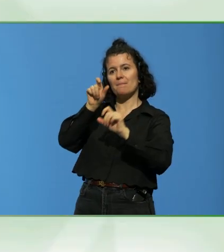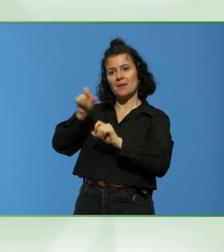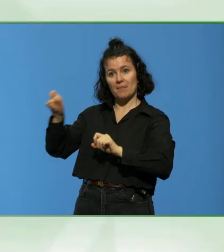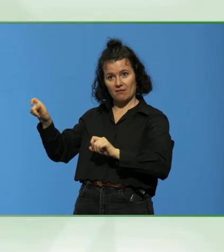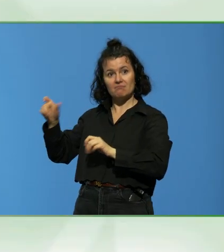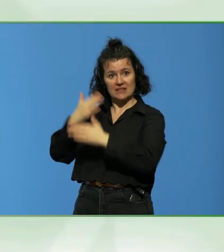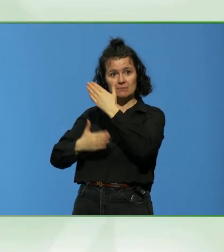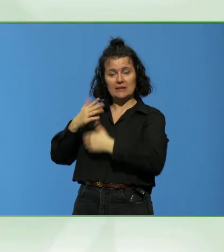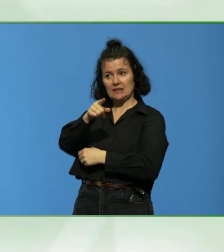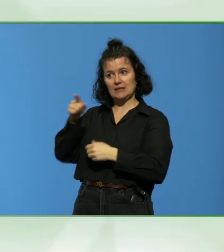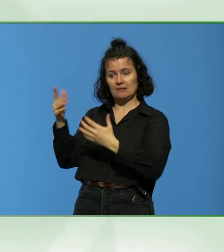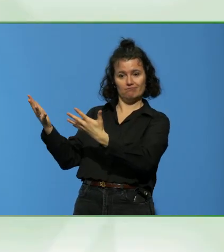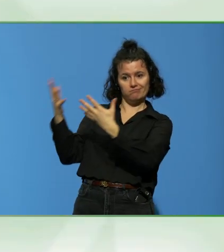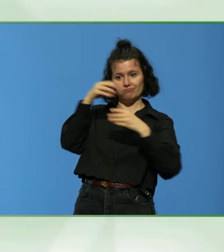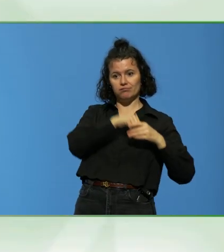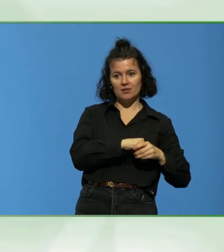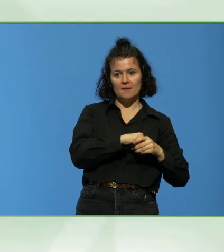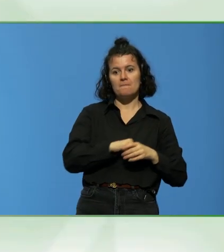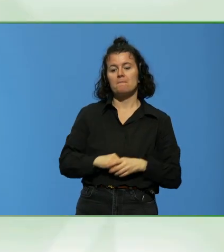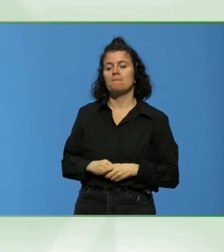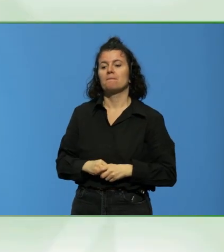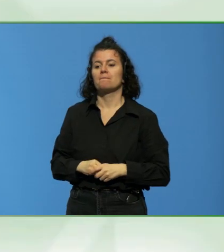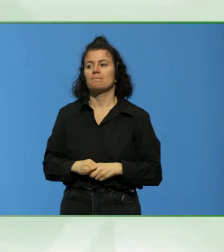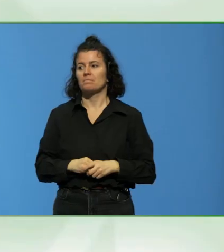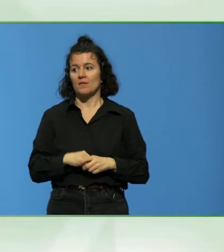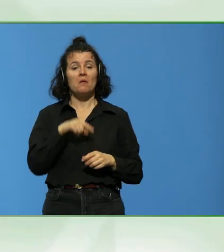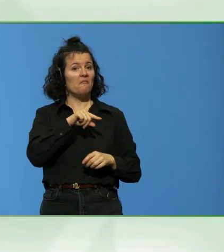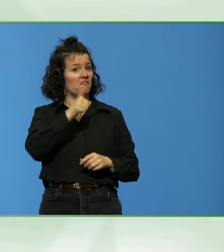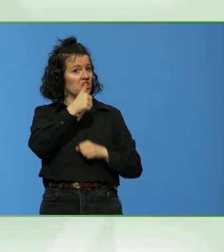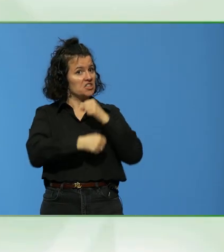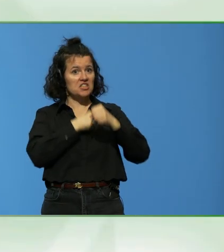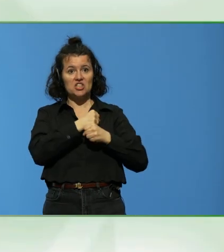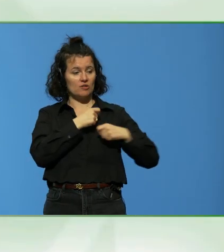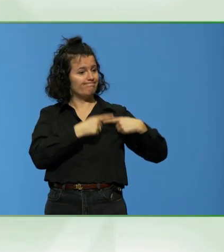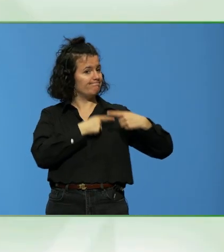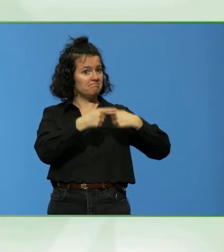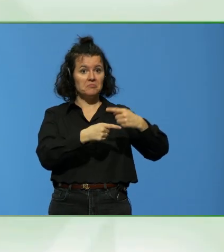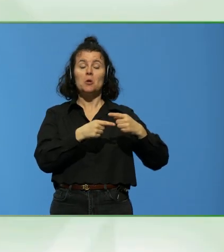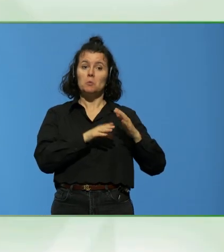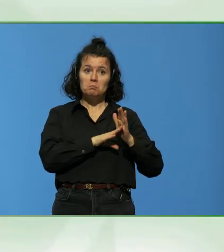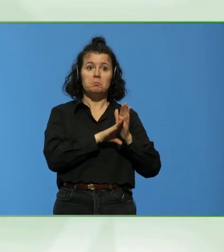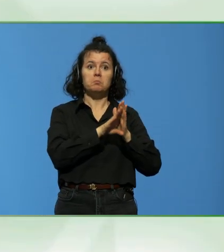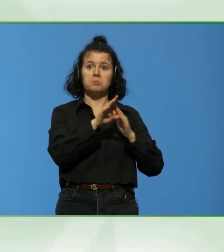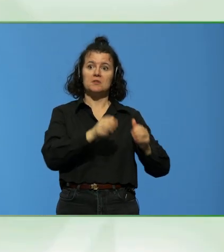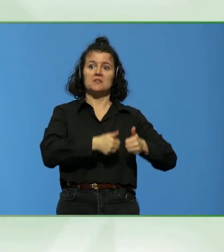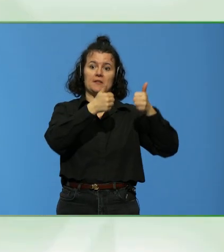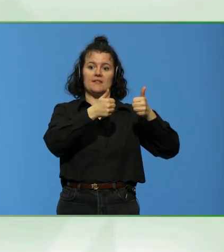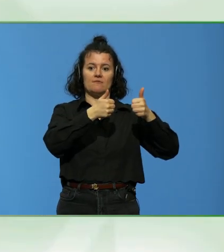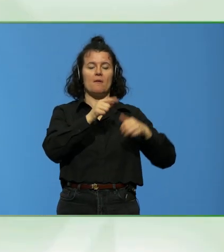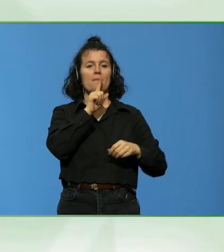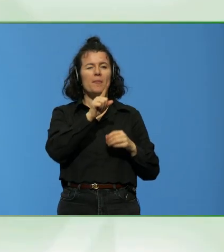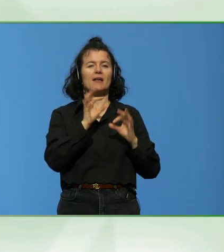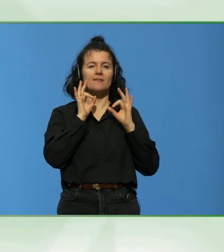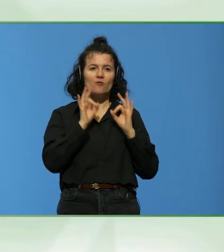are, it had been successful, but it's a long, long way. But